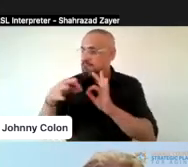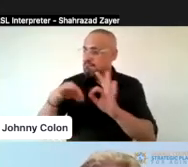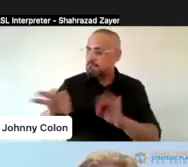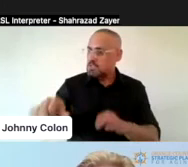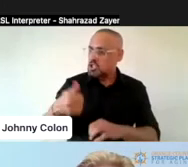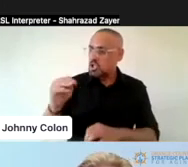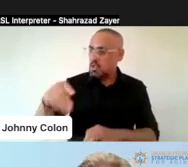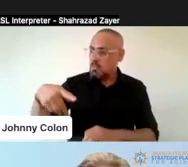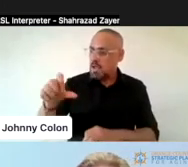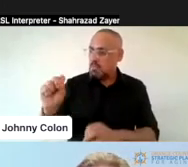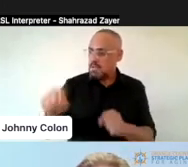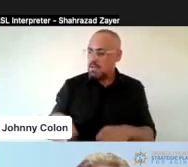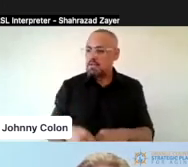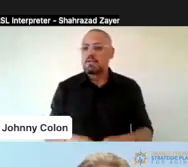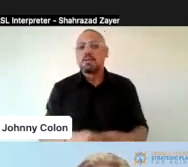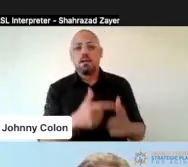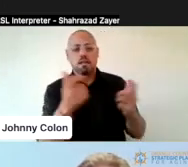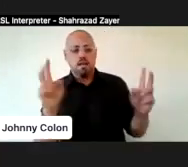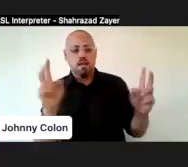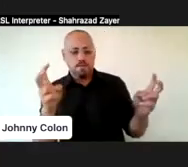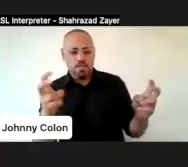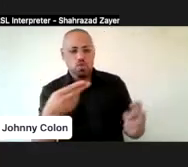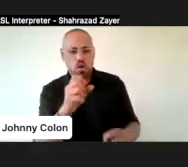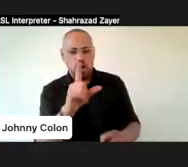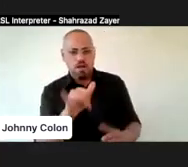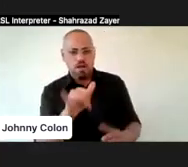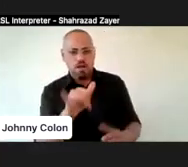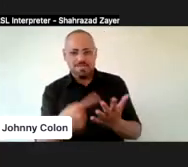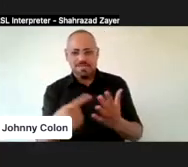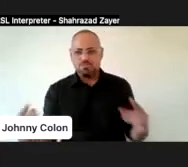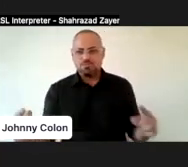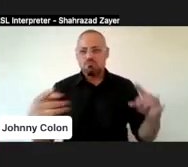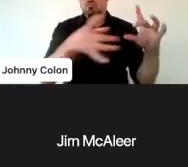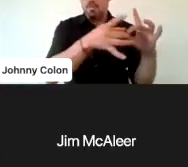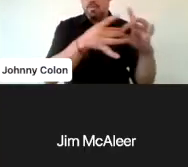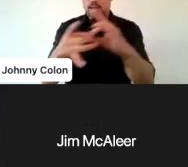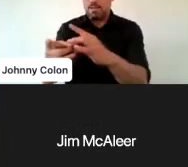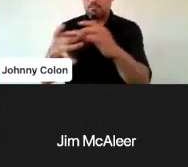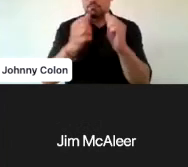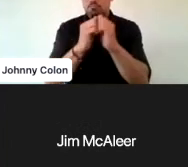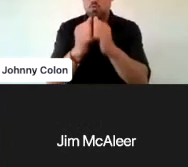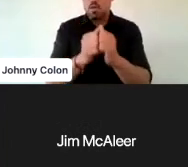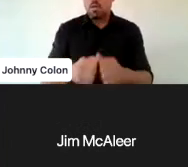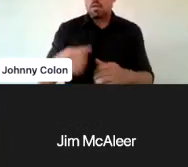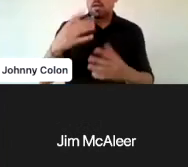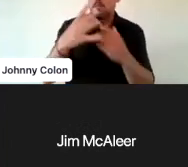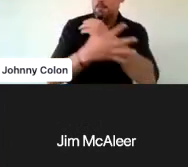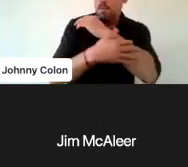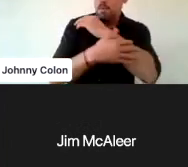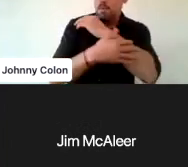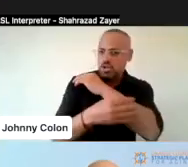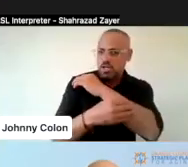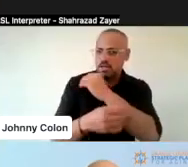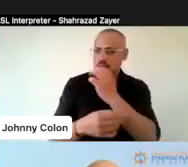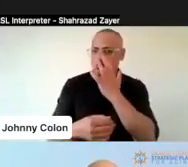to. So a lot of the issues, like Holly was talking about, are interrelated. Poverty,